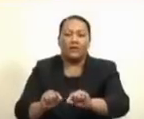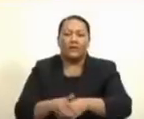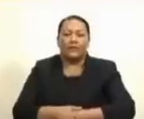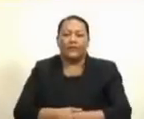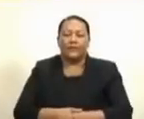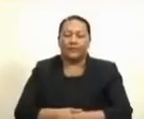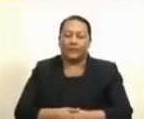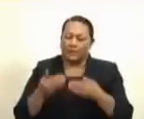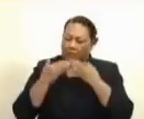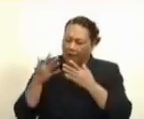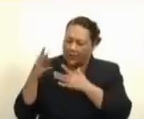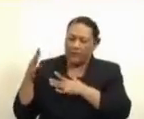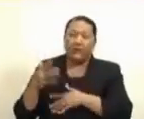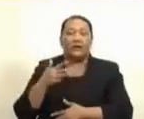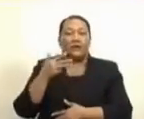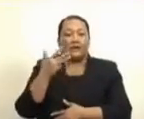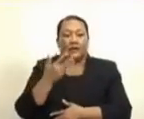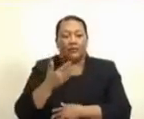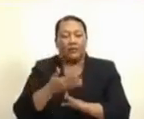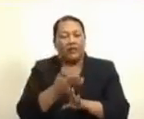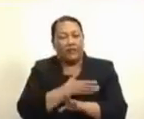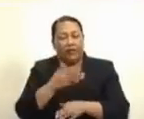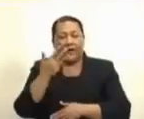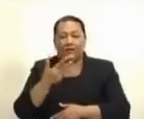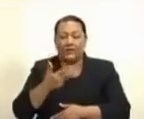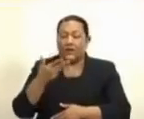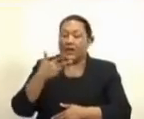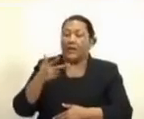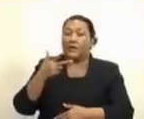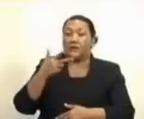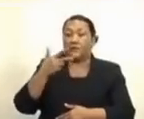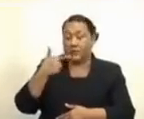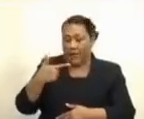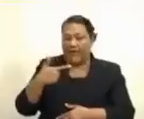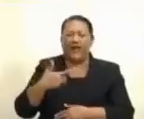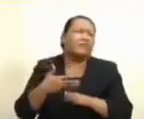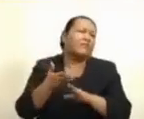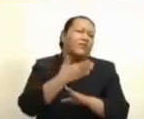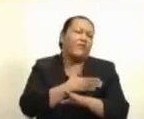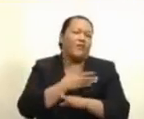long before 1987, long before 1970.